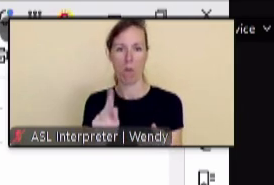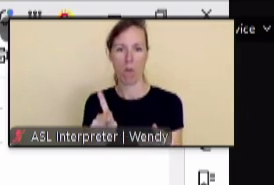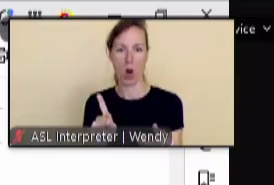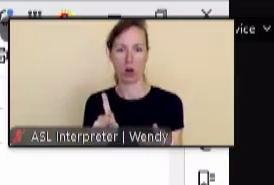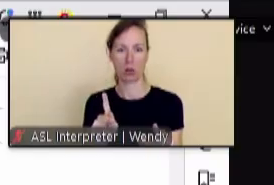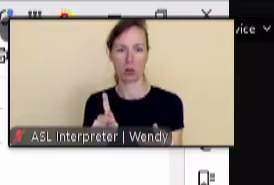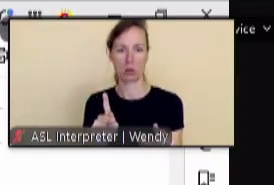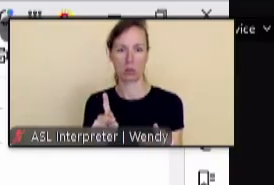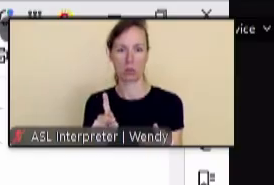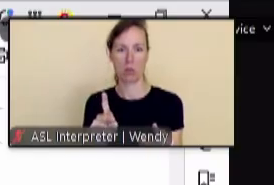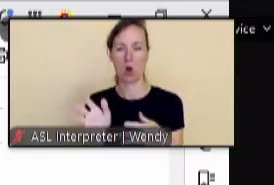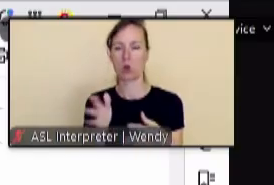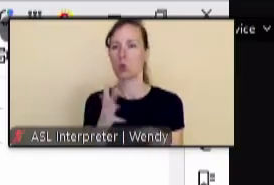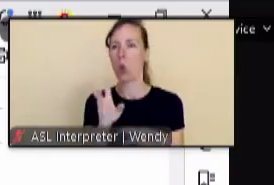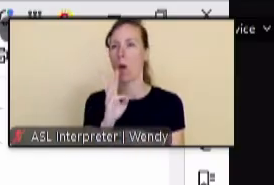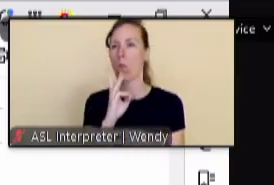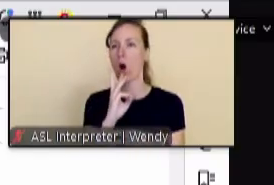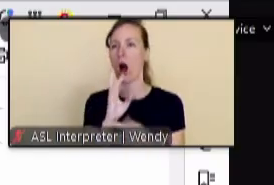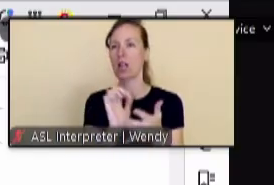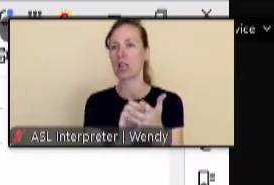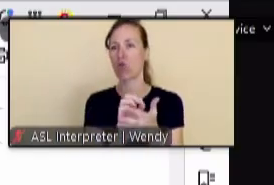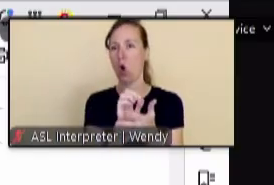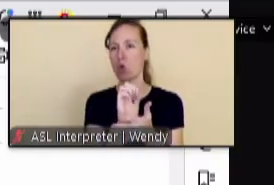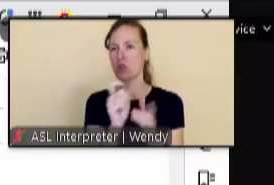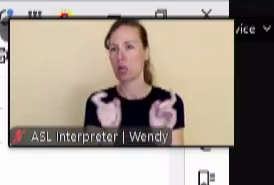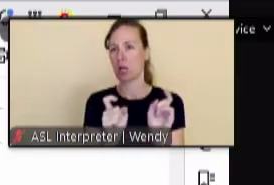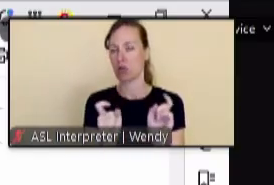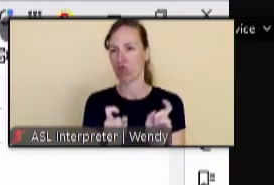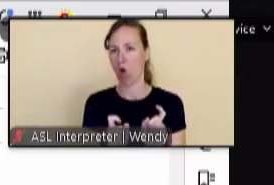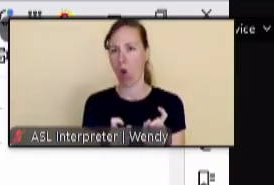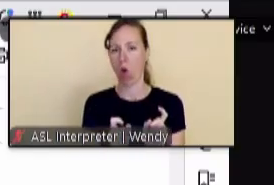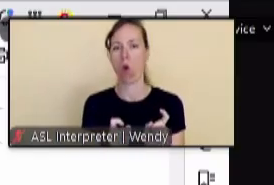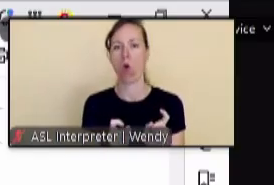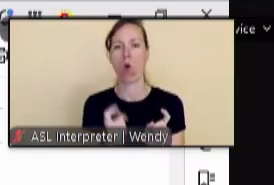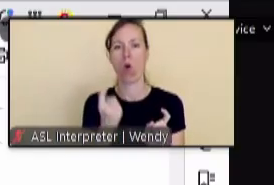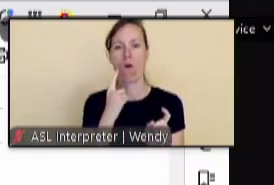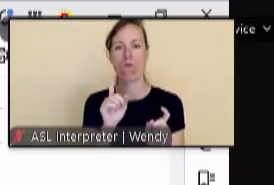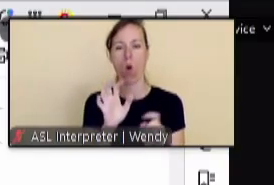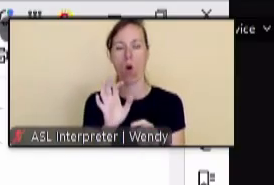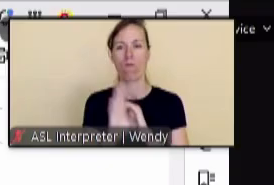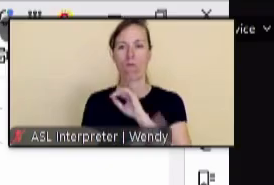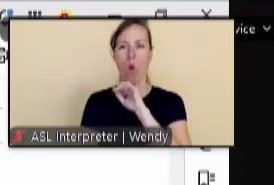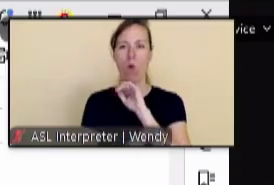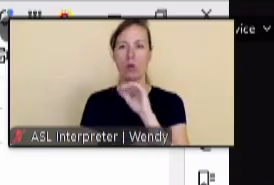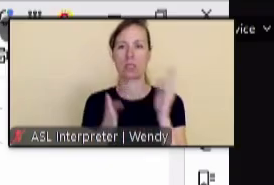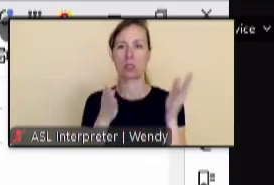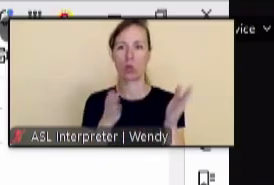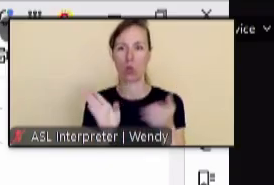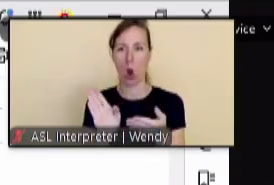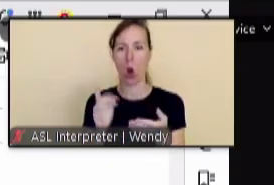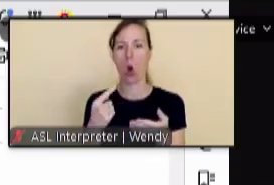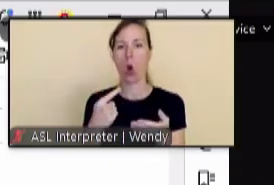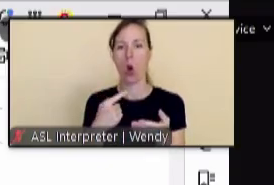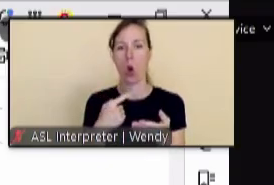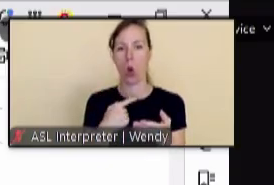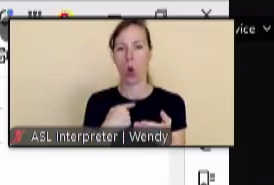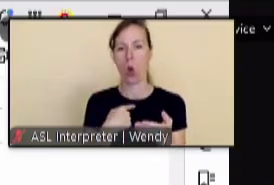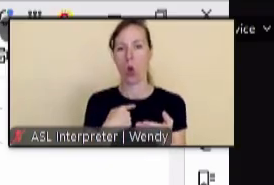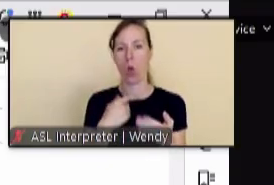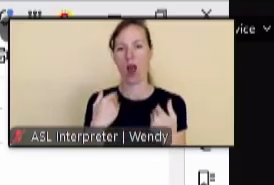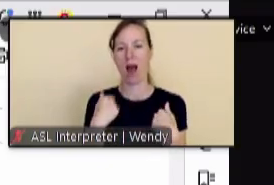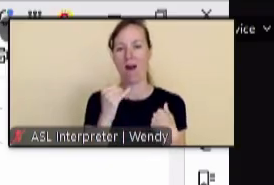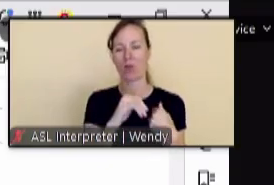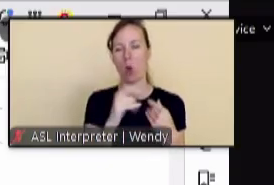for Forest Road. We've rolled those forward into this year because we're anticipating that the spend